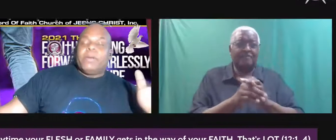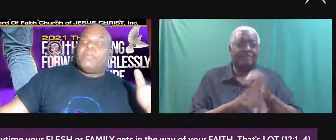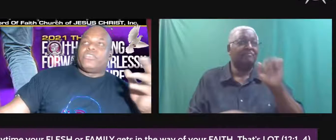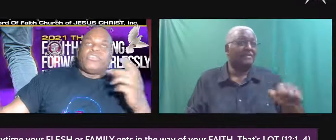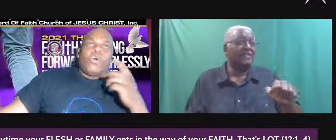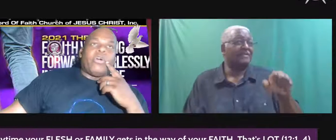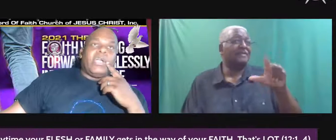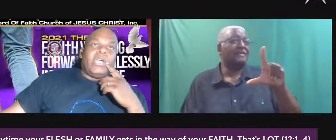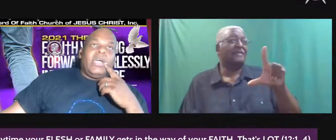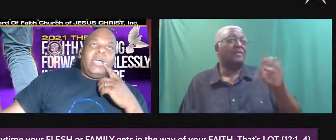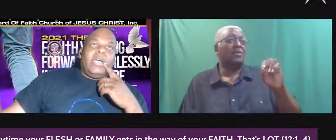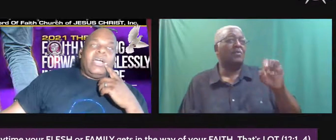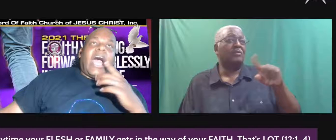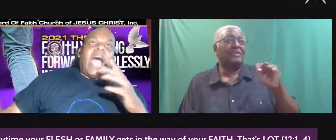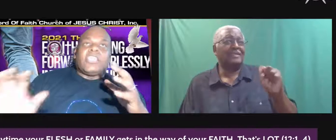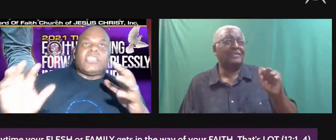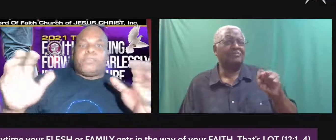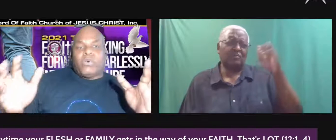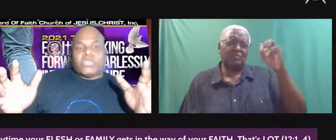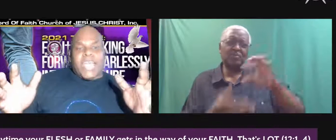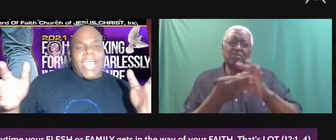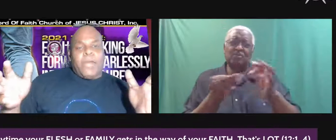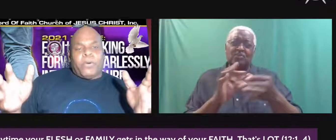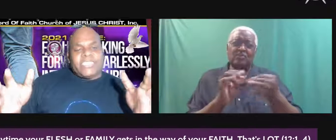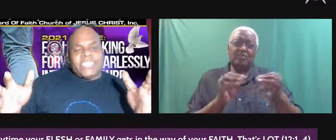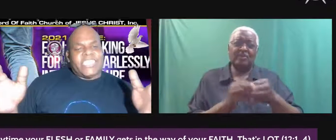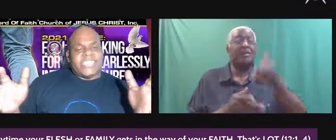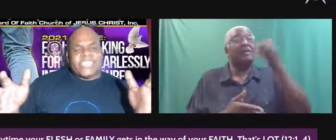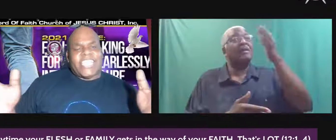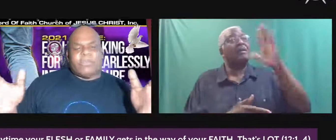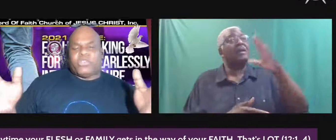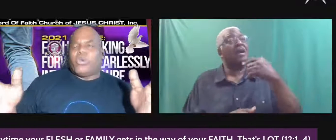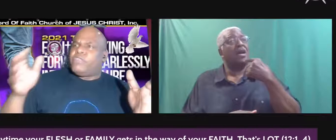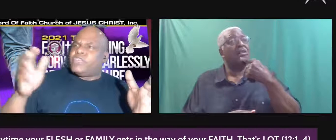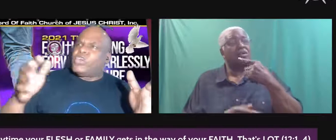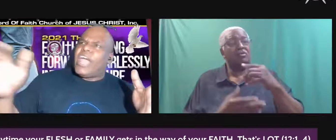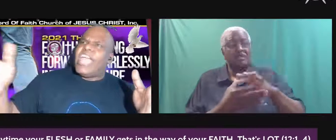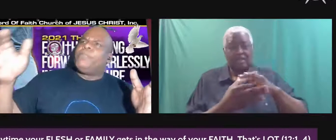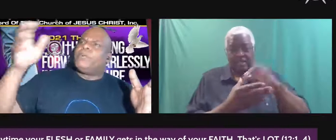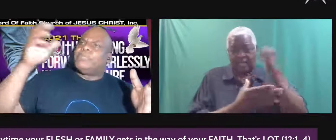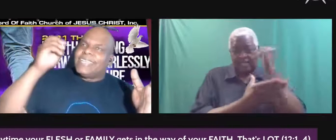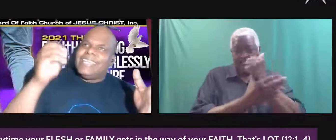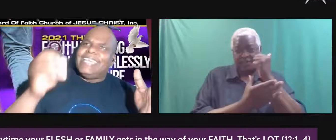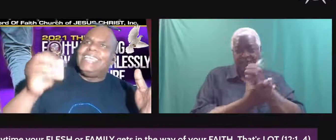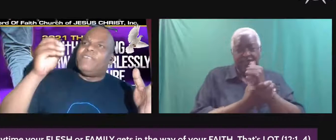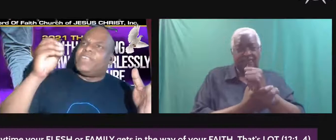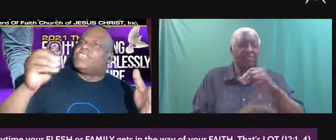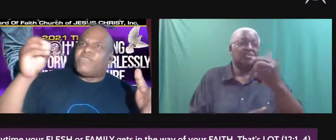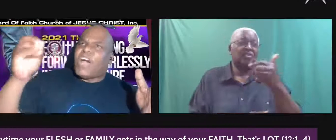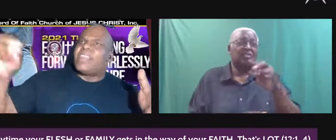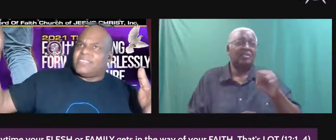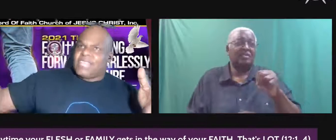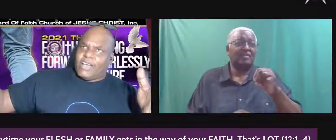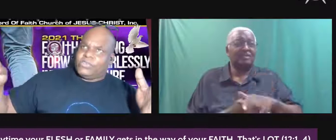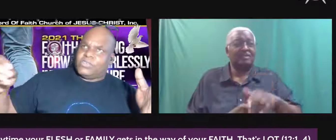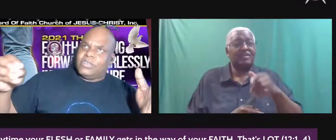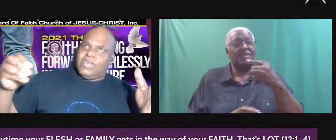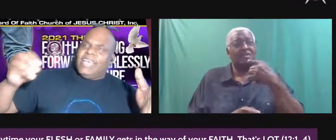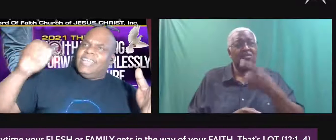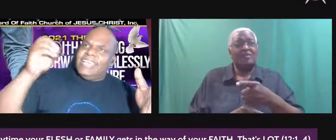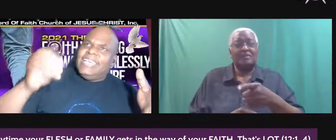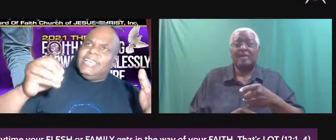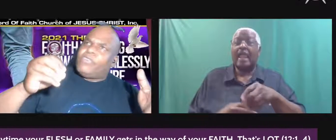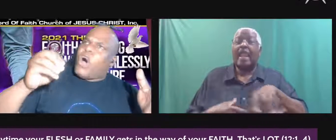If you remember the story, God spoke to Abram in Genesis chapter 12 and told Abram to leave his father's